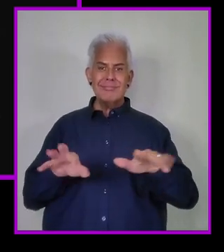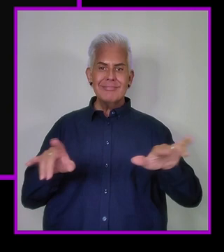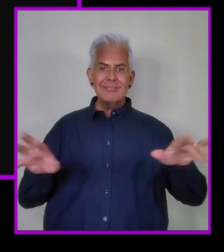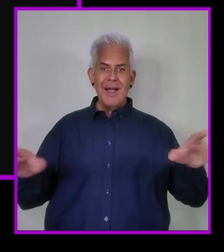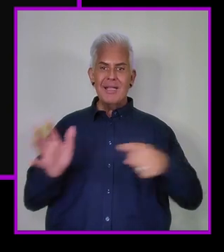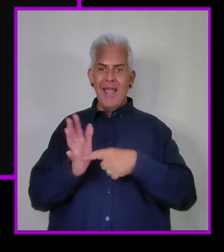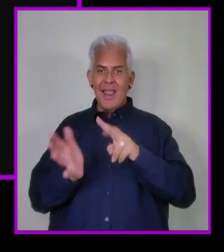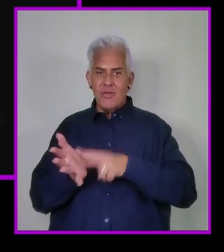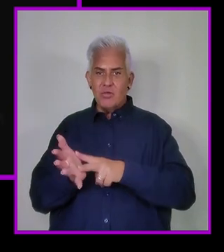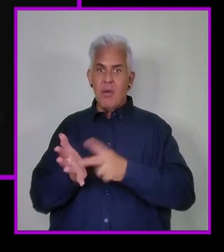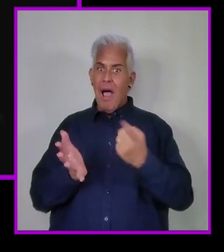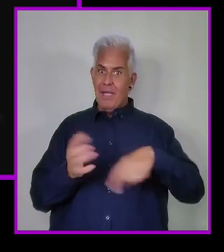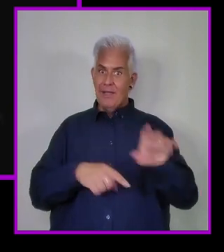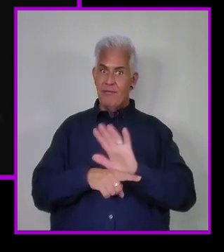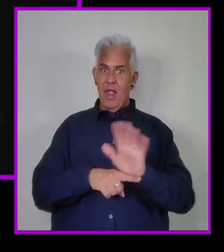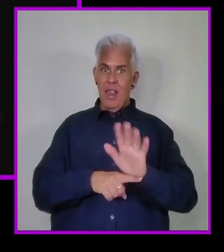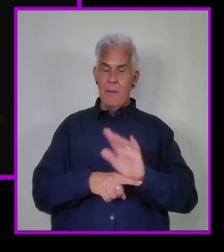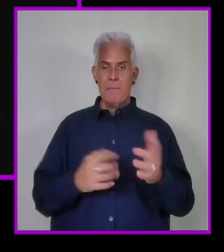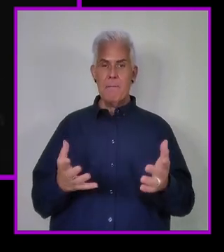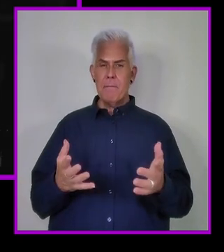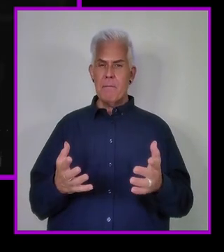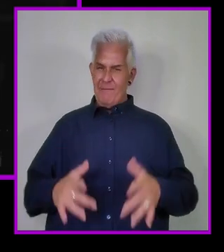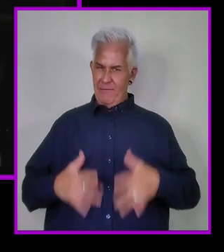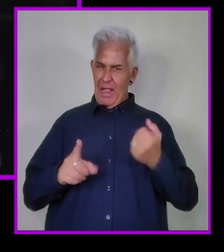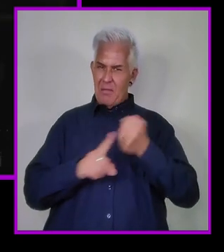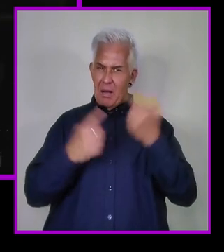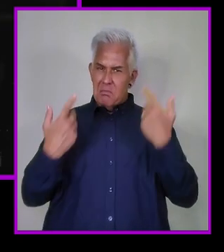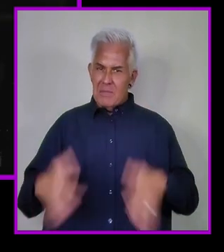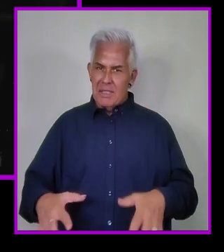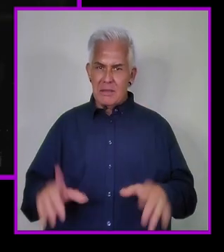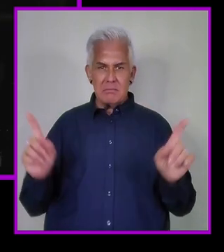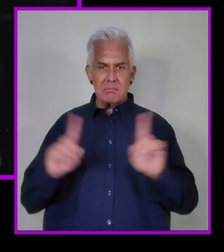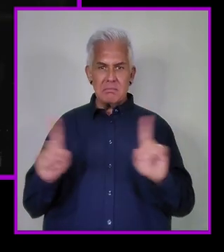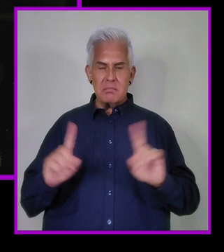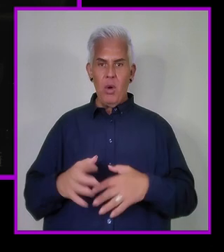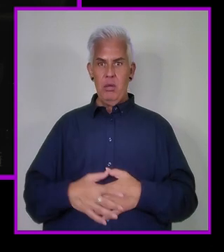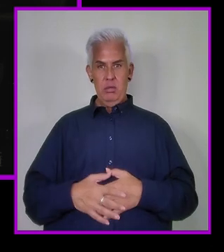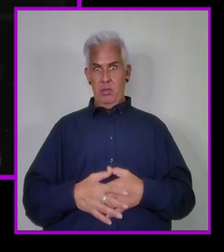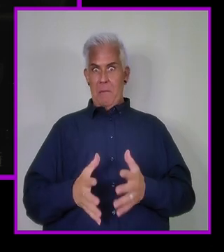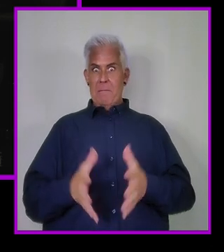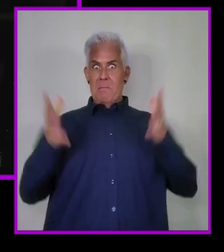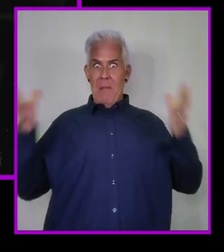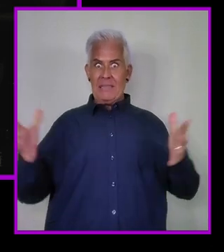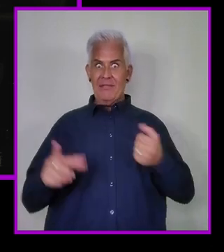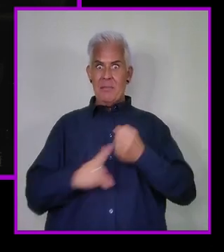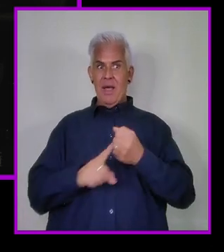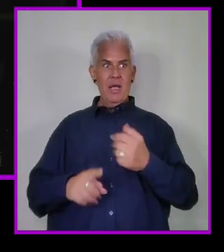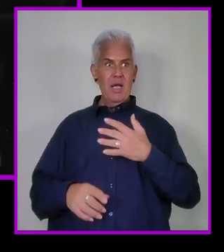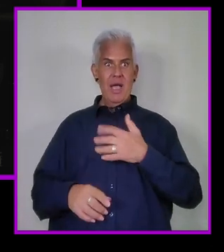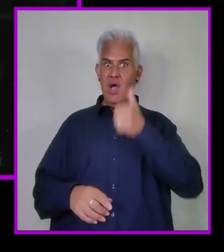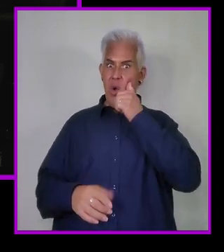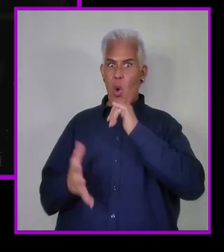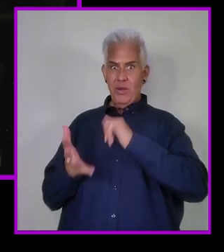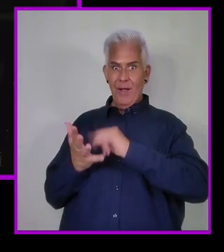television and now film. What kind of impact do you think that's going to make for disabled people? Massive impact. And I know Sarah Johnson's